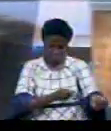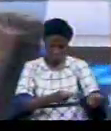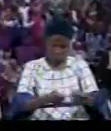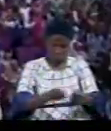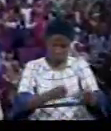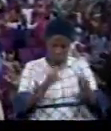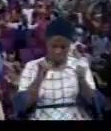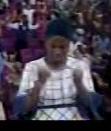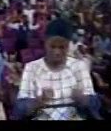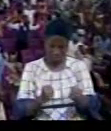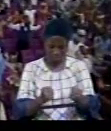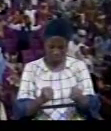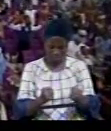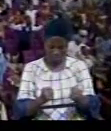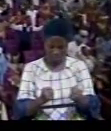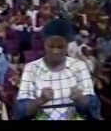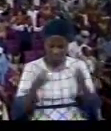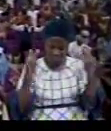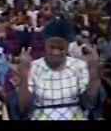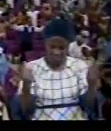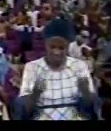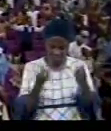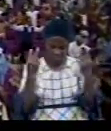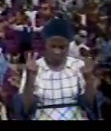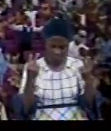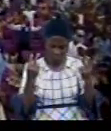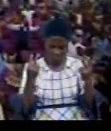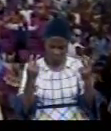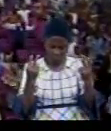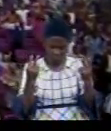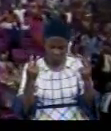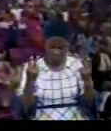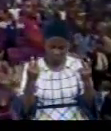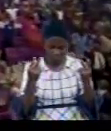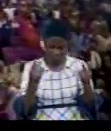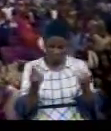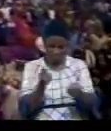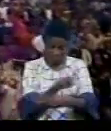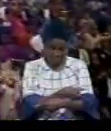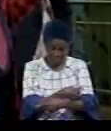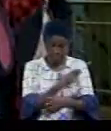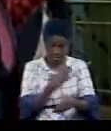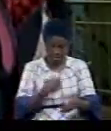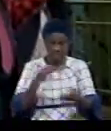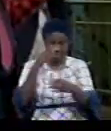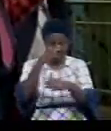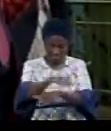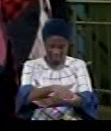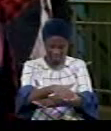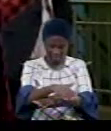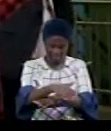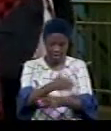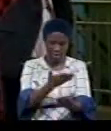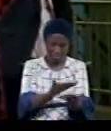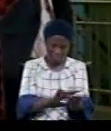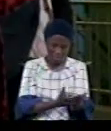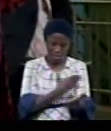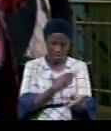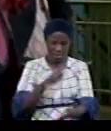dominion, victory, day and night, morning and